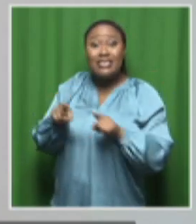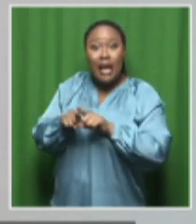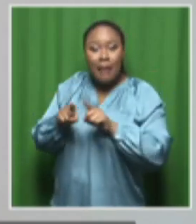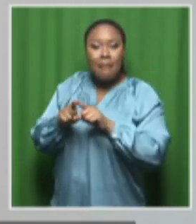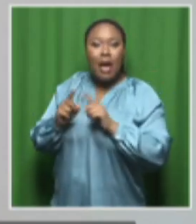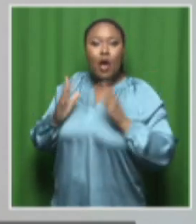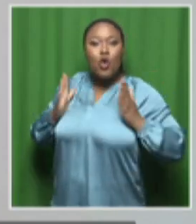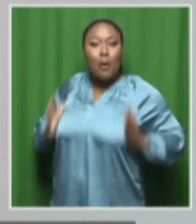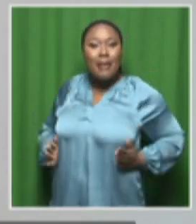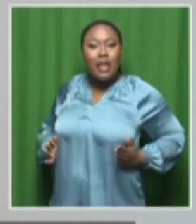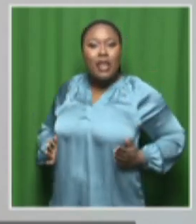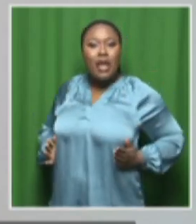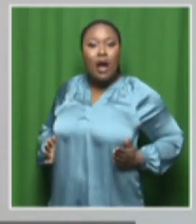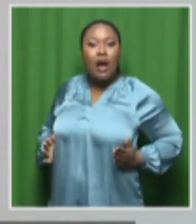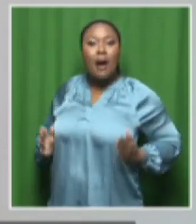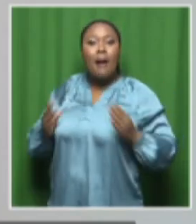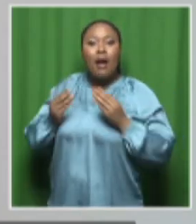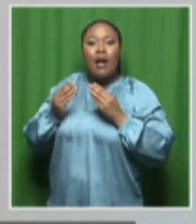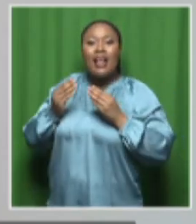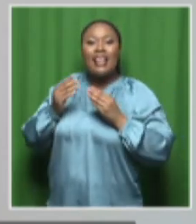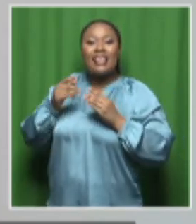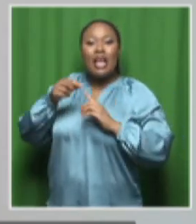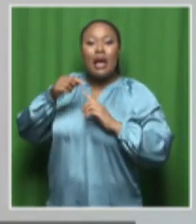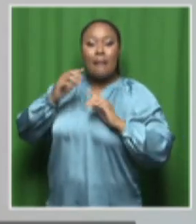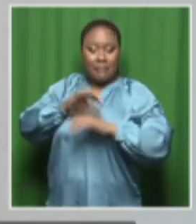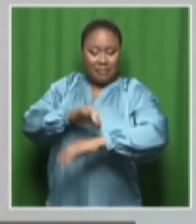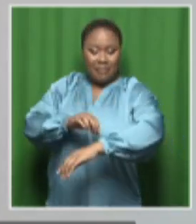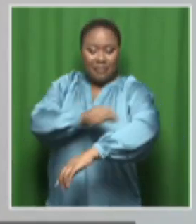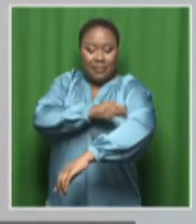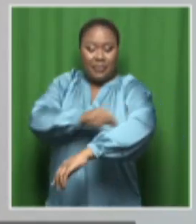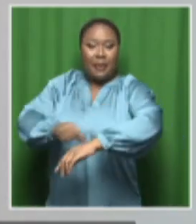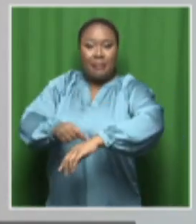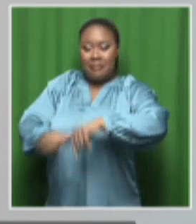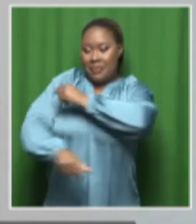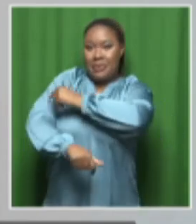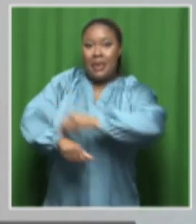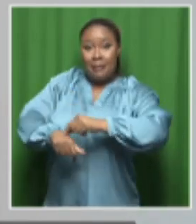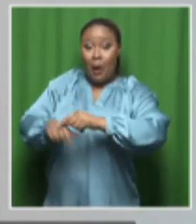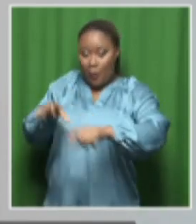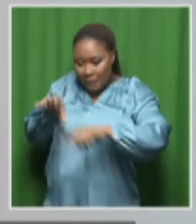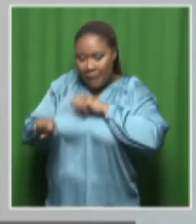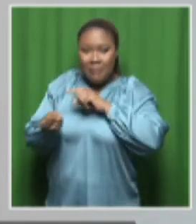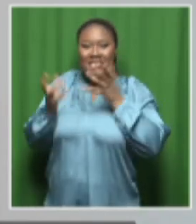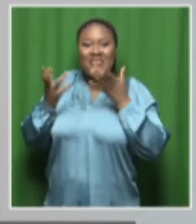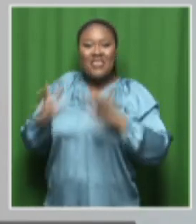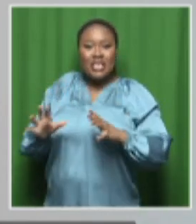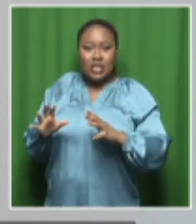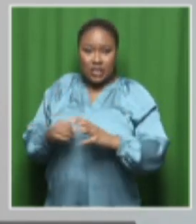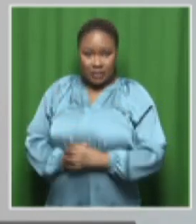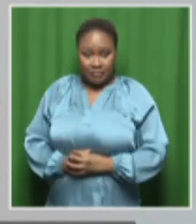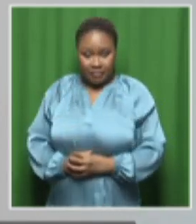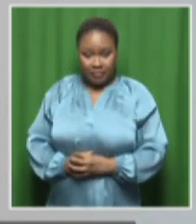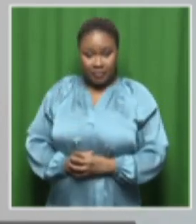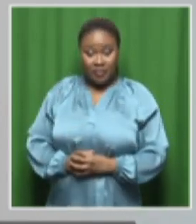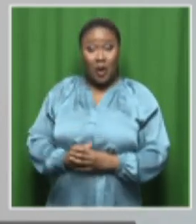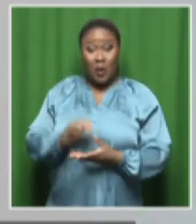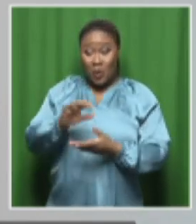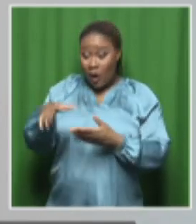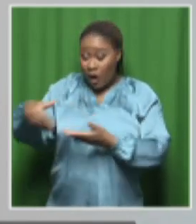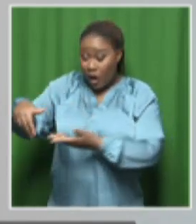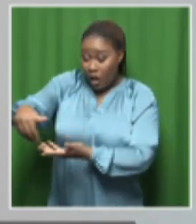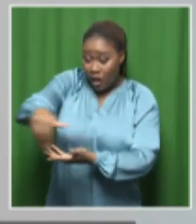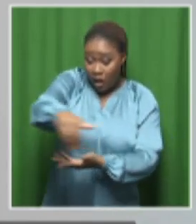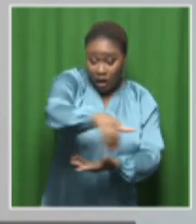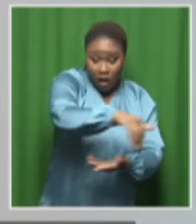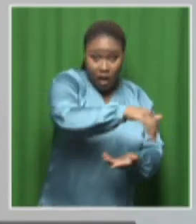as well. So in each cave there were significant findings, and all of that findings and artifacts is actually displayed here